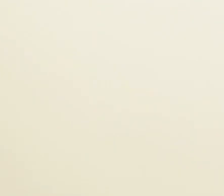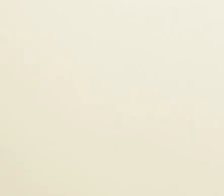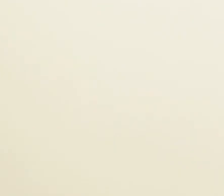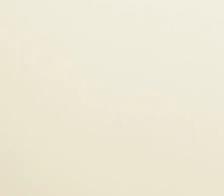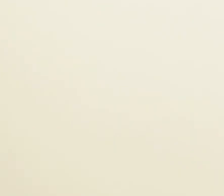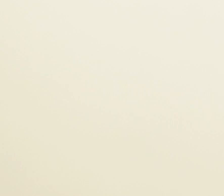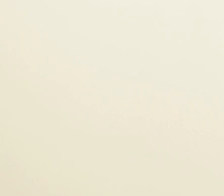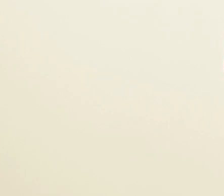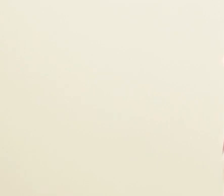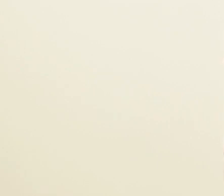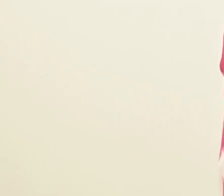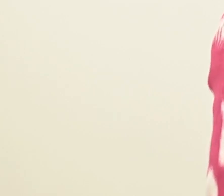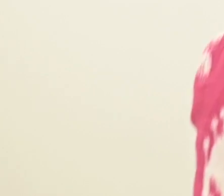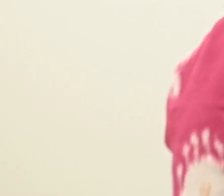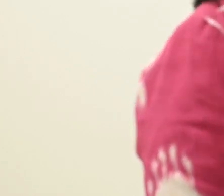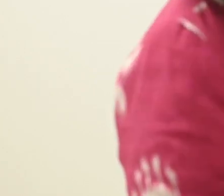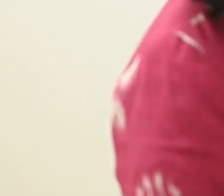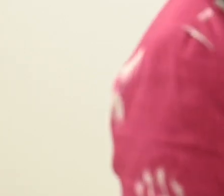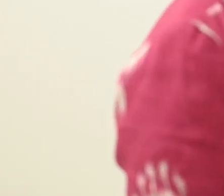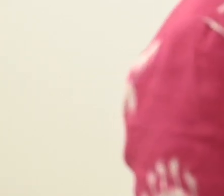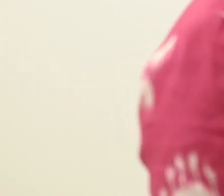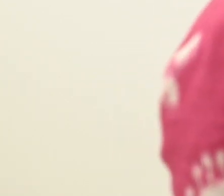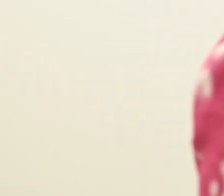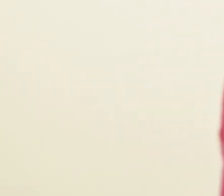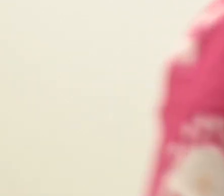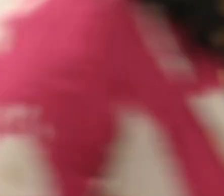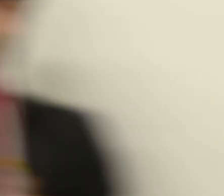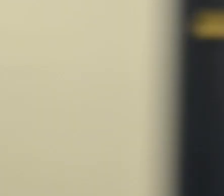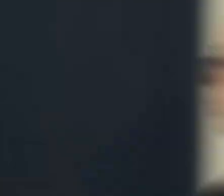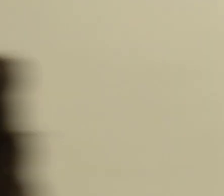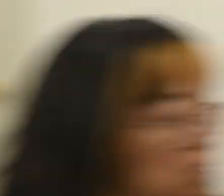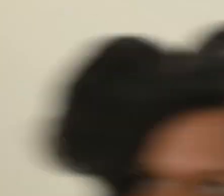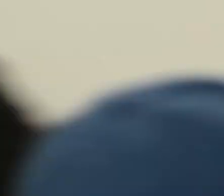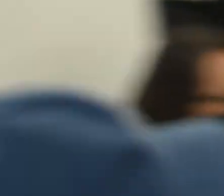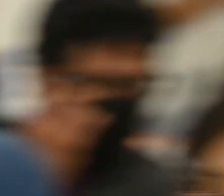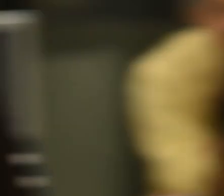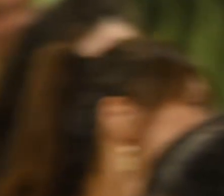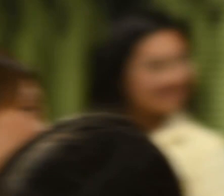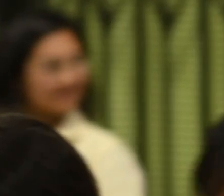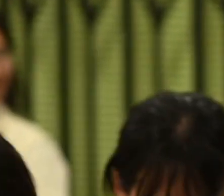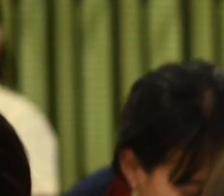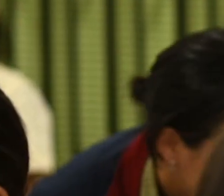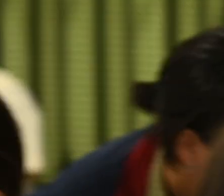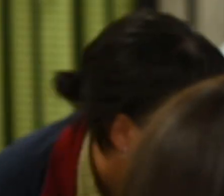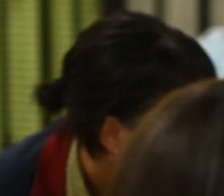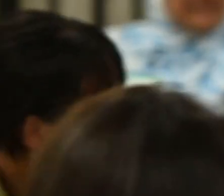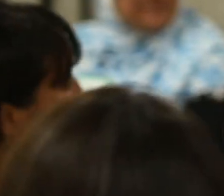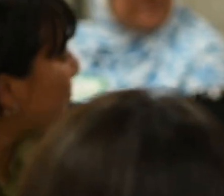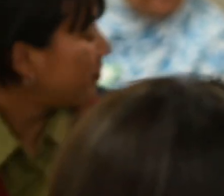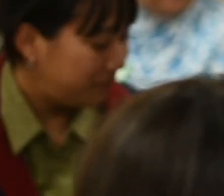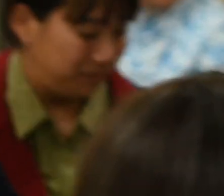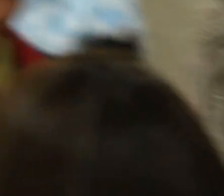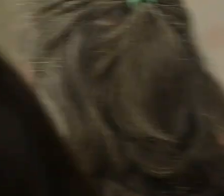to do in the world too. Angela, did you want to share? Sure. If you don't, I'm sorry about the mask. No.